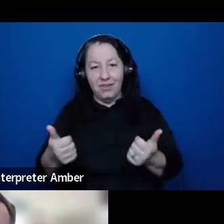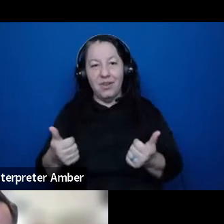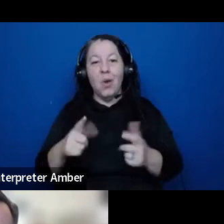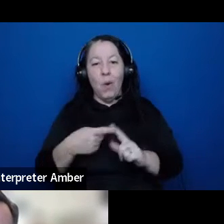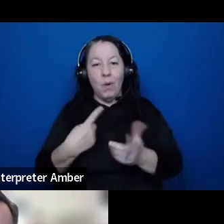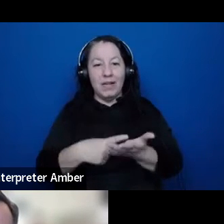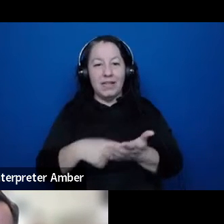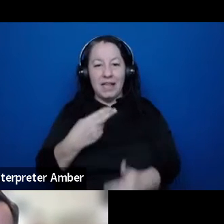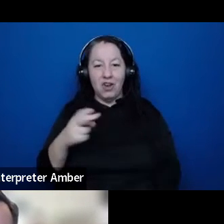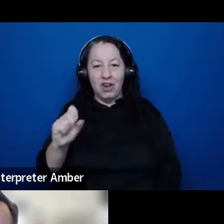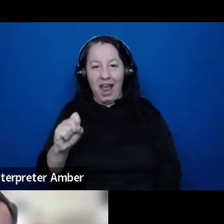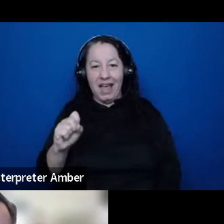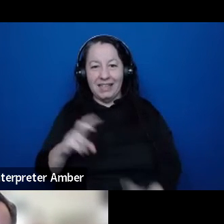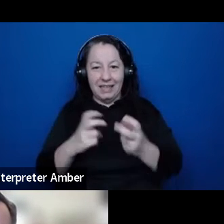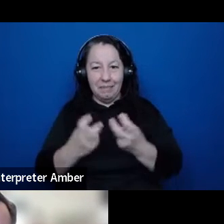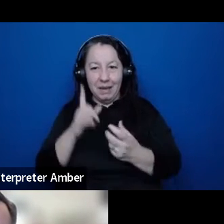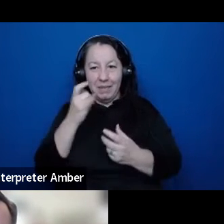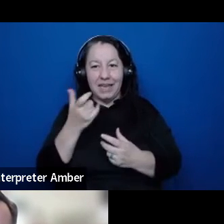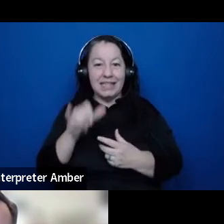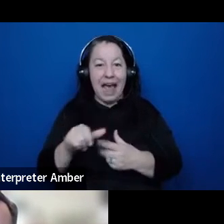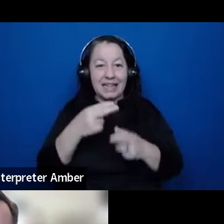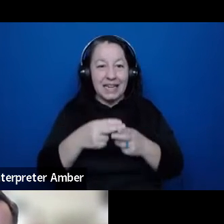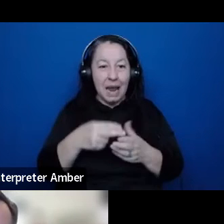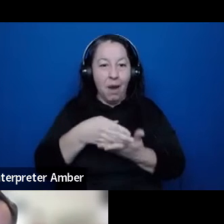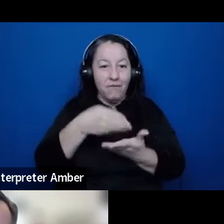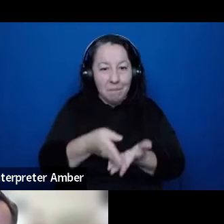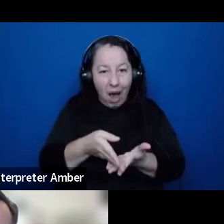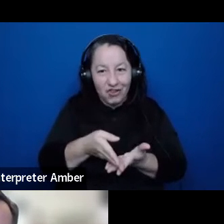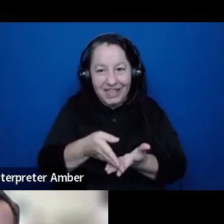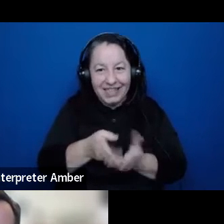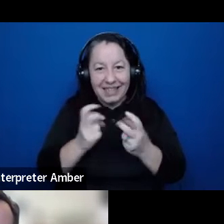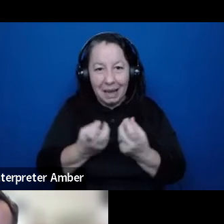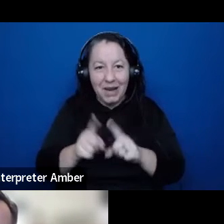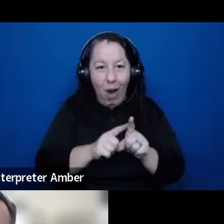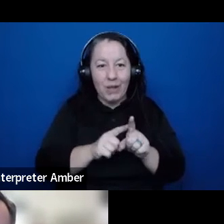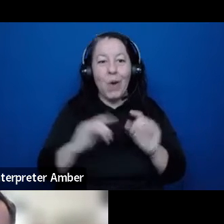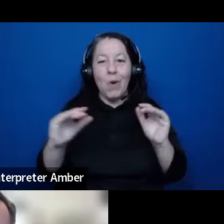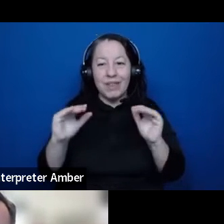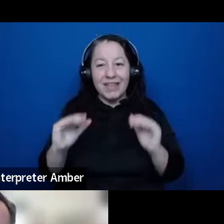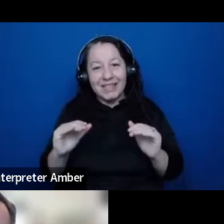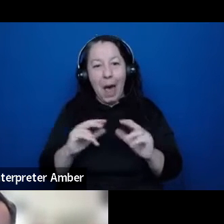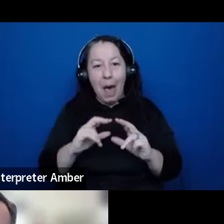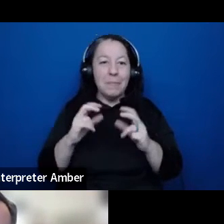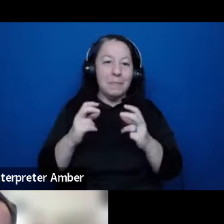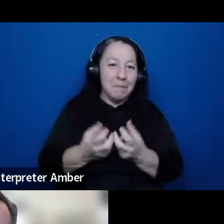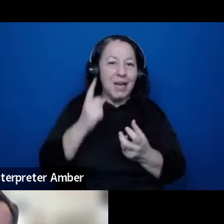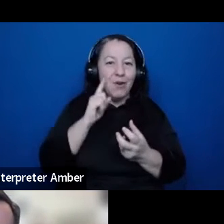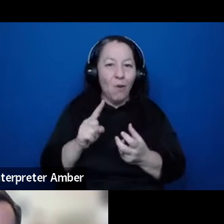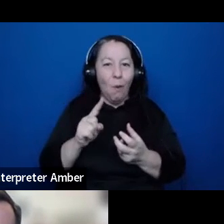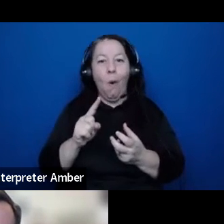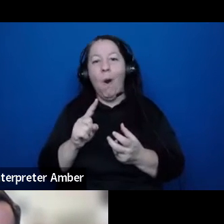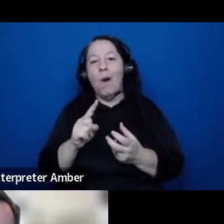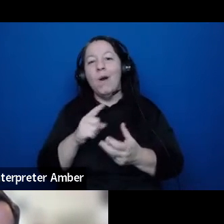committee, because that is the name of the budget committee too. So the subcommittee of appropriations, Health and Human